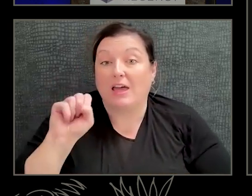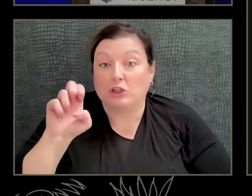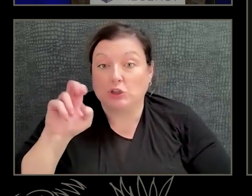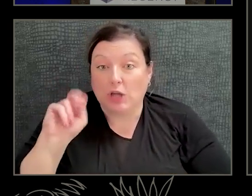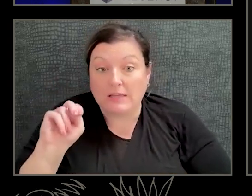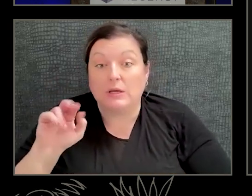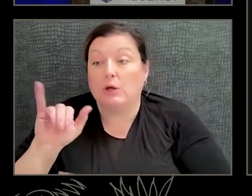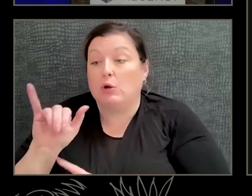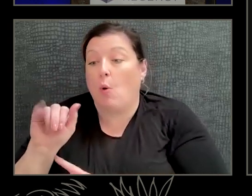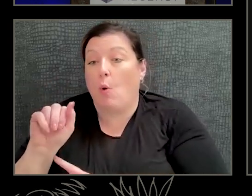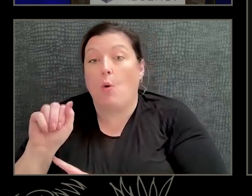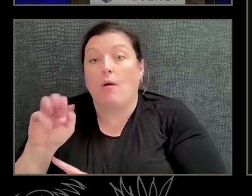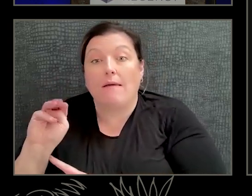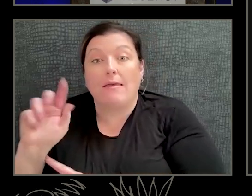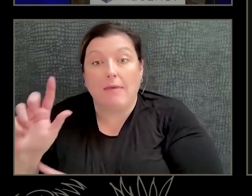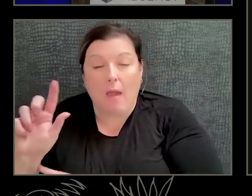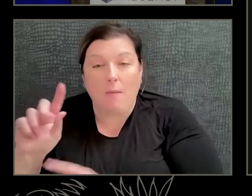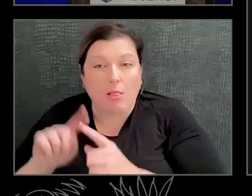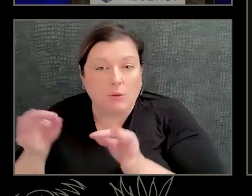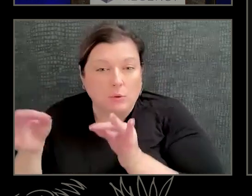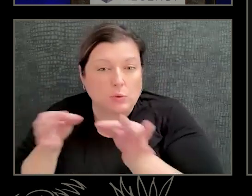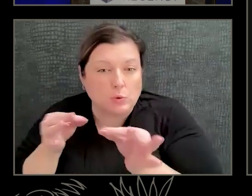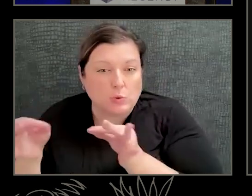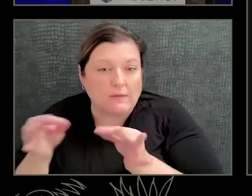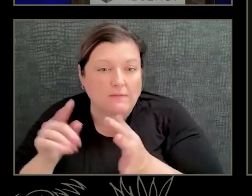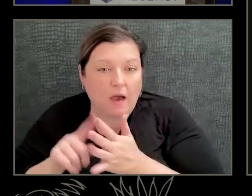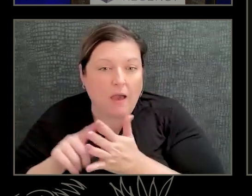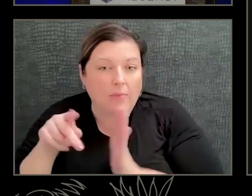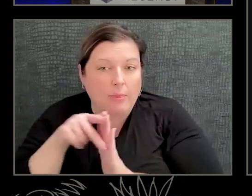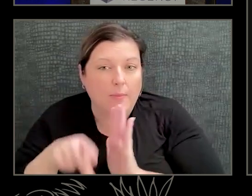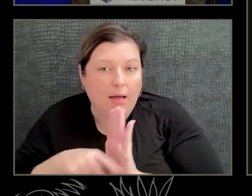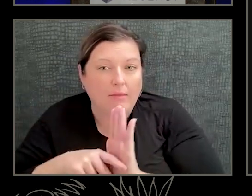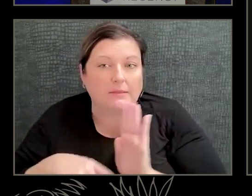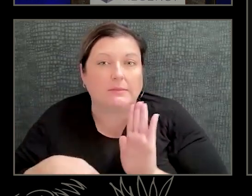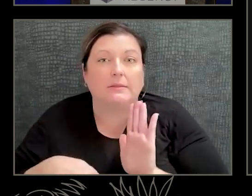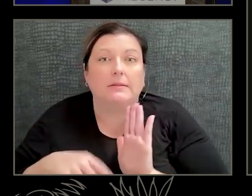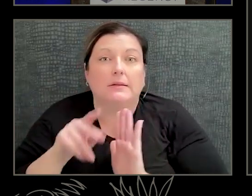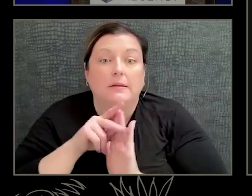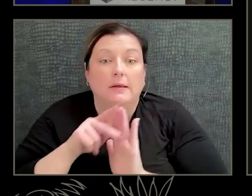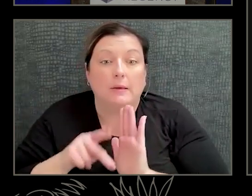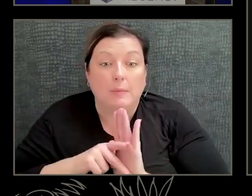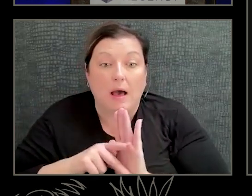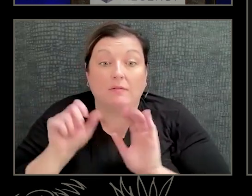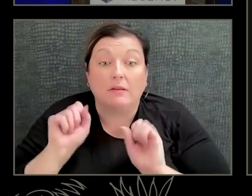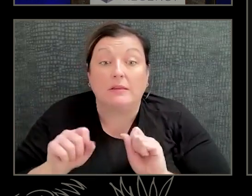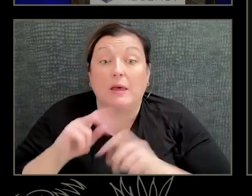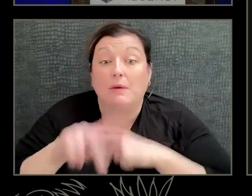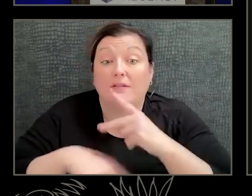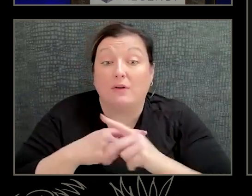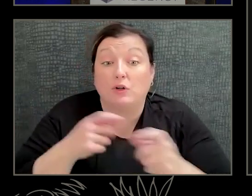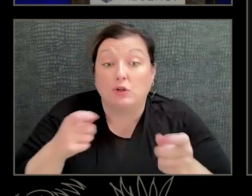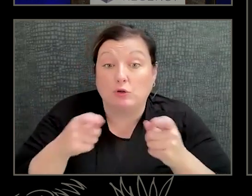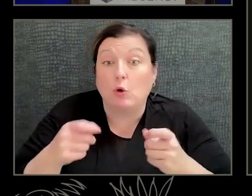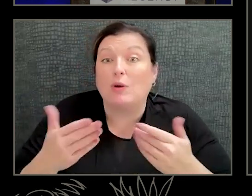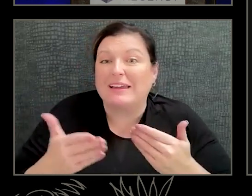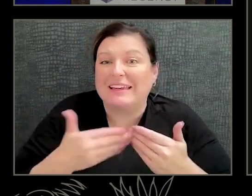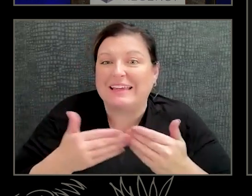and manage the policies. The benefit is that the policies can be version controlled and it's also easier to